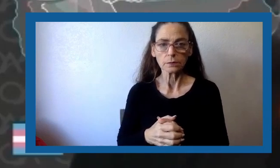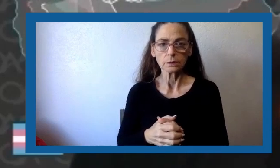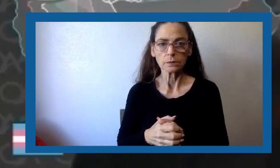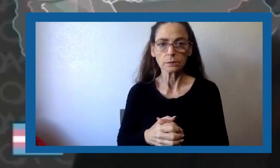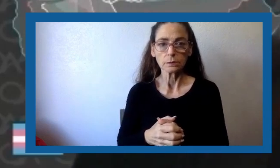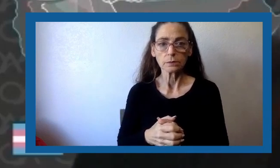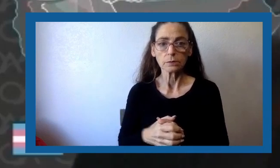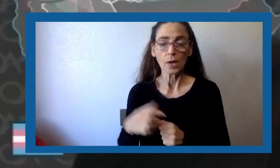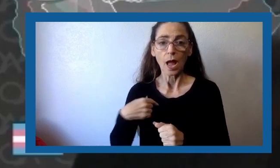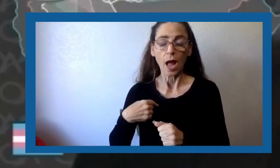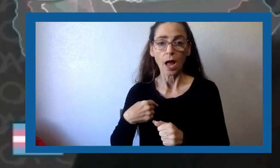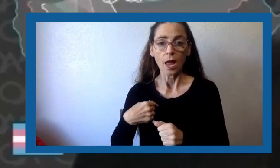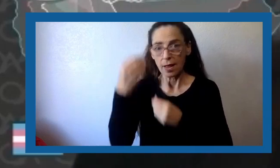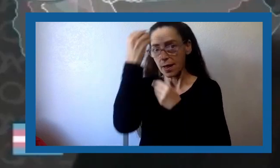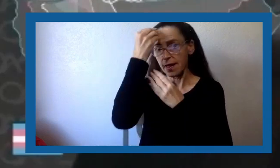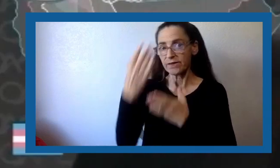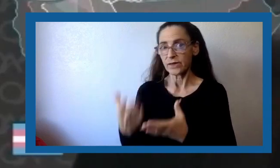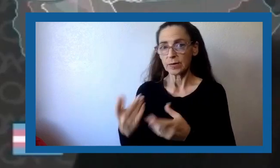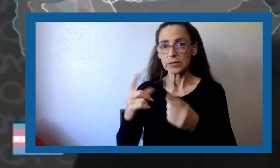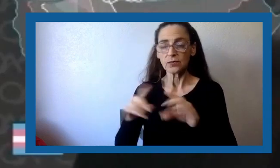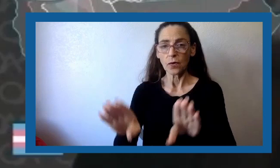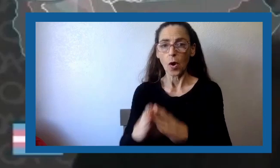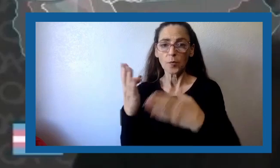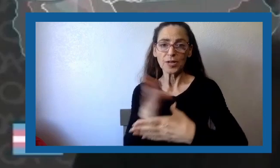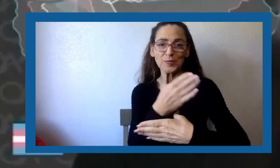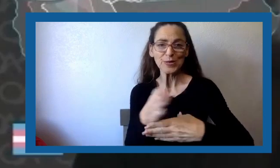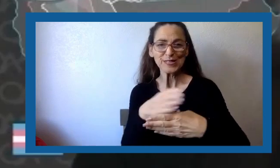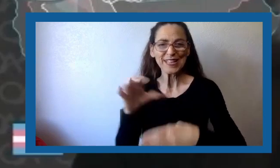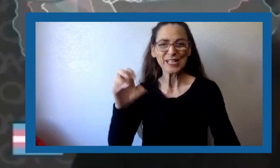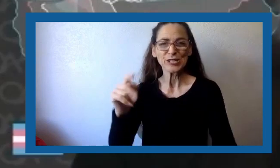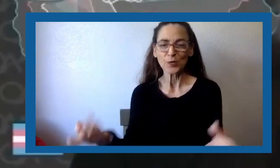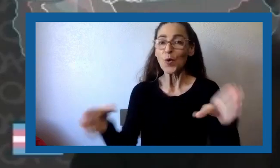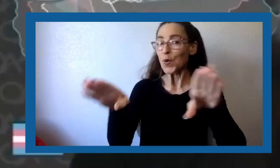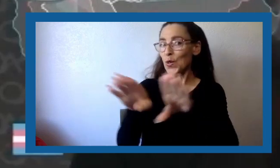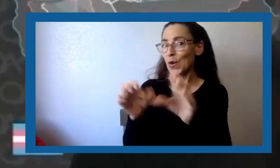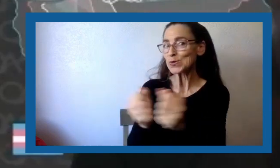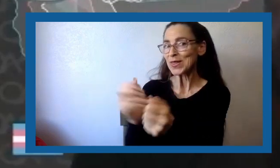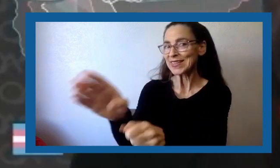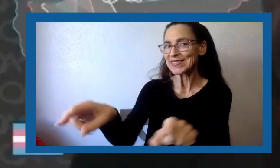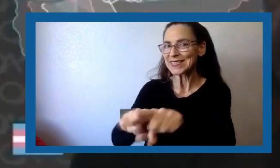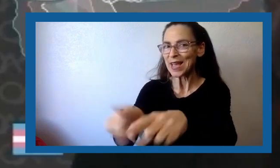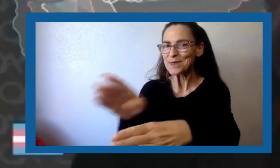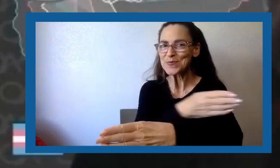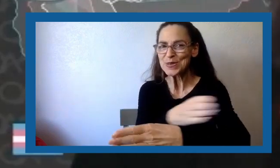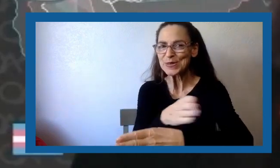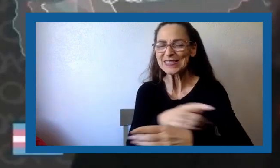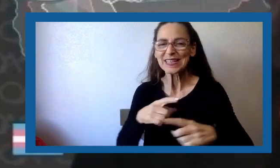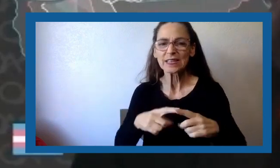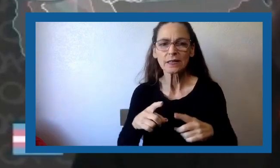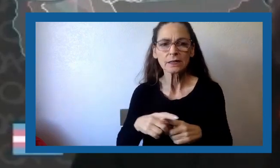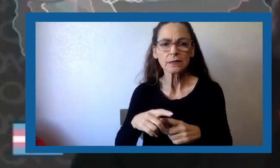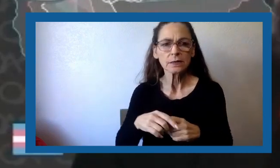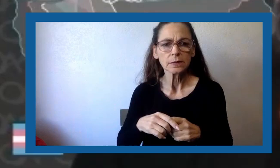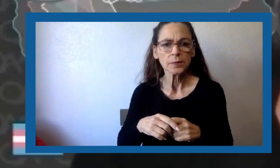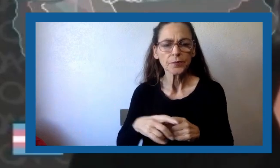I did put the information for the opening music in the chat. We're going to close with that. From our Justin Howard,